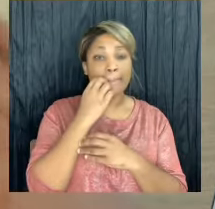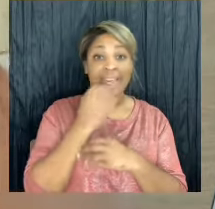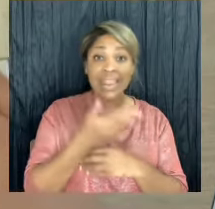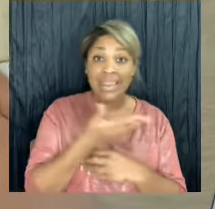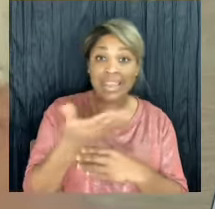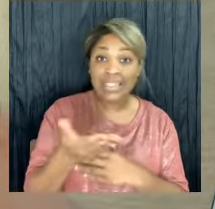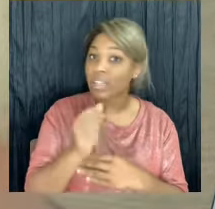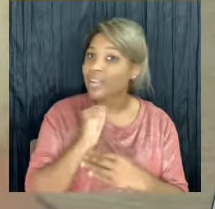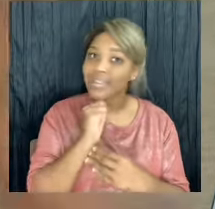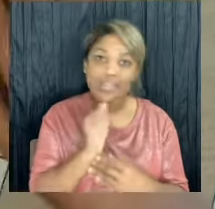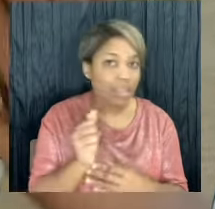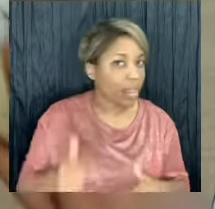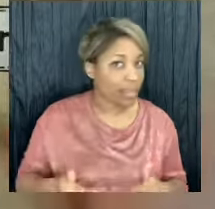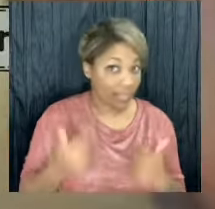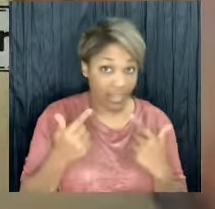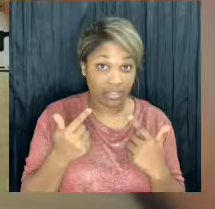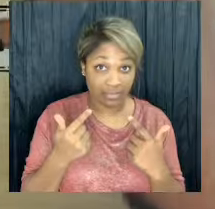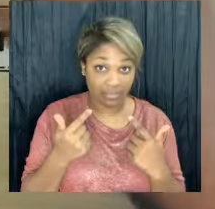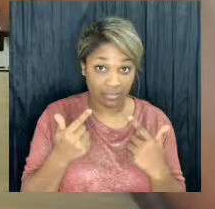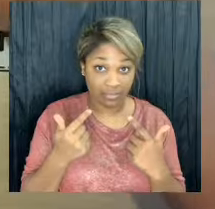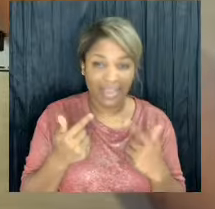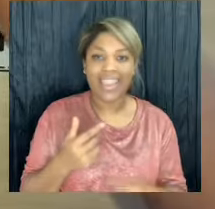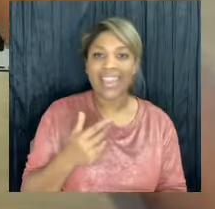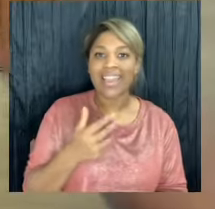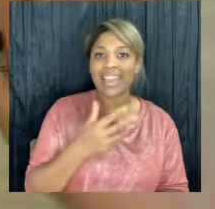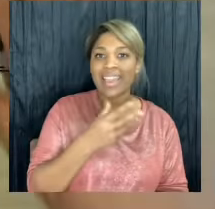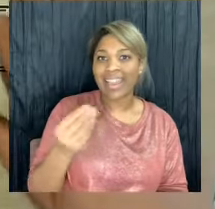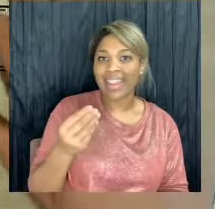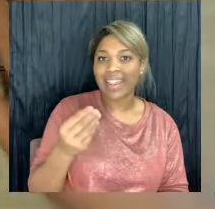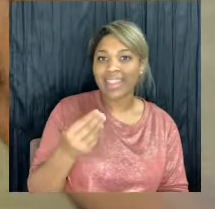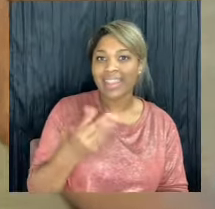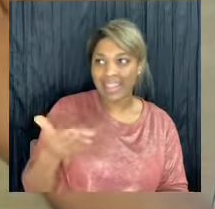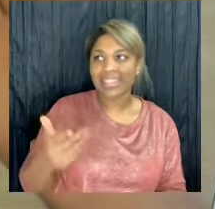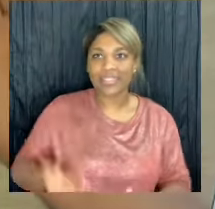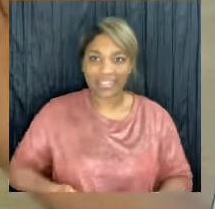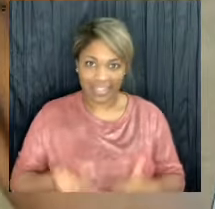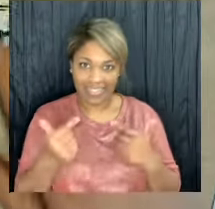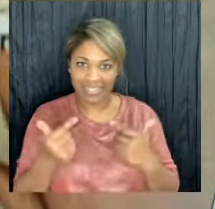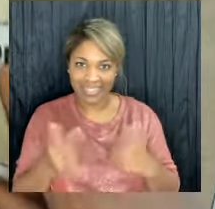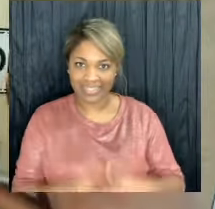things that are living and things that are non-living.